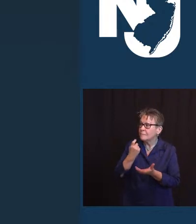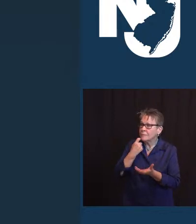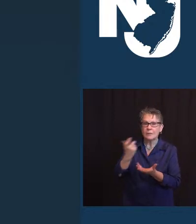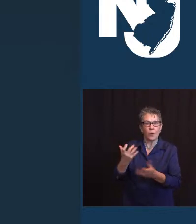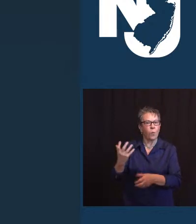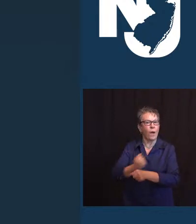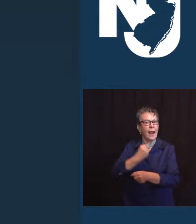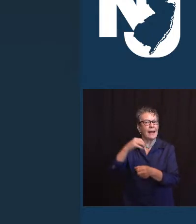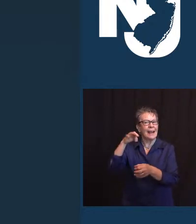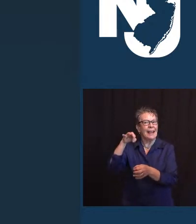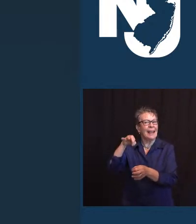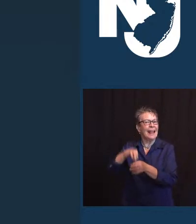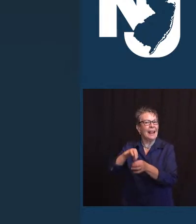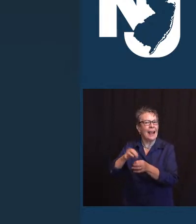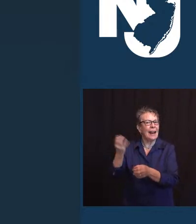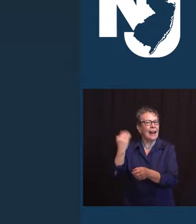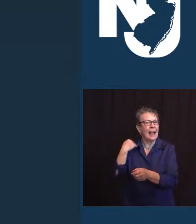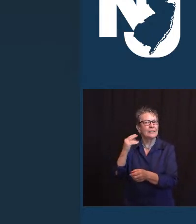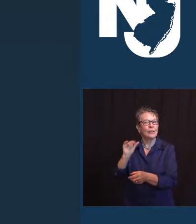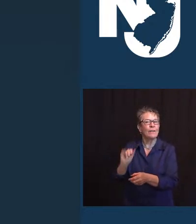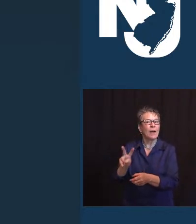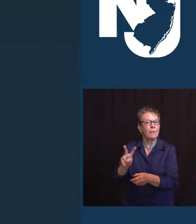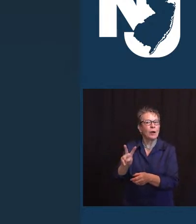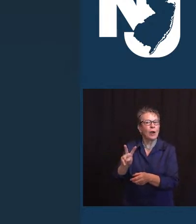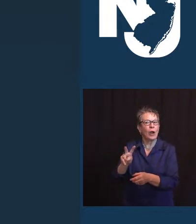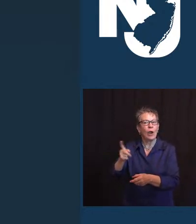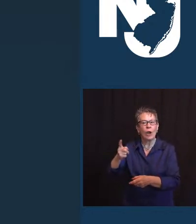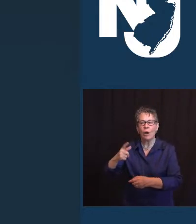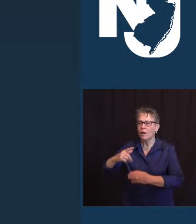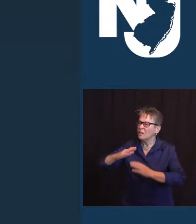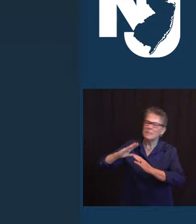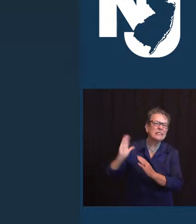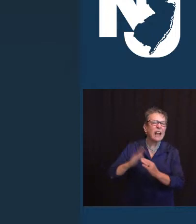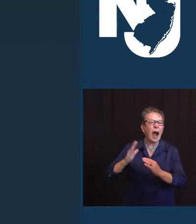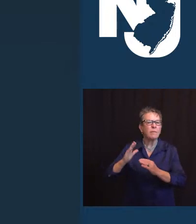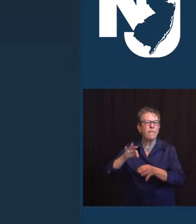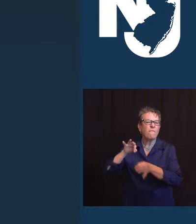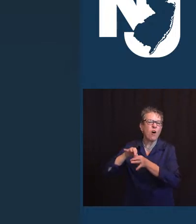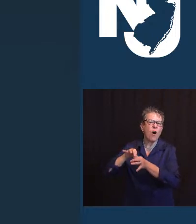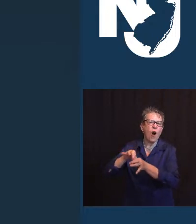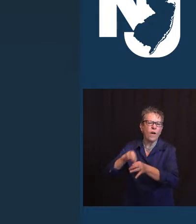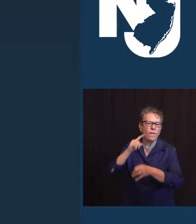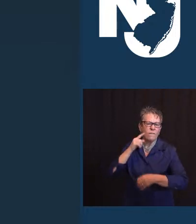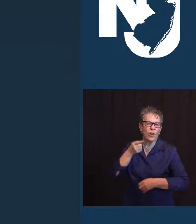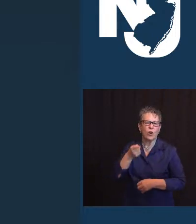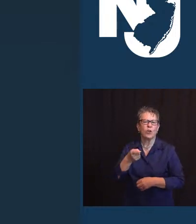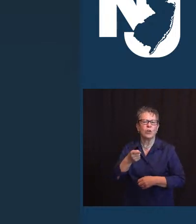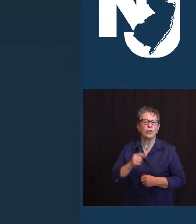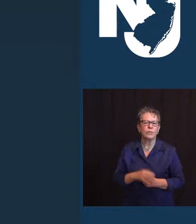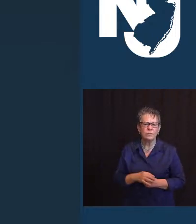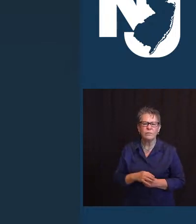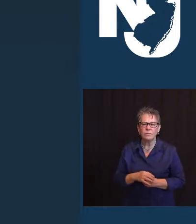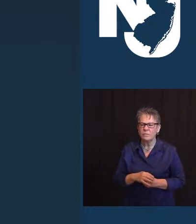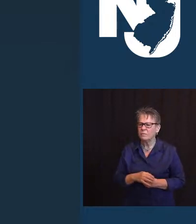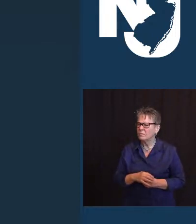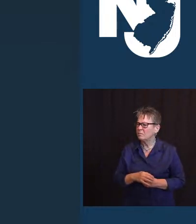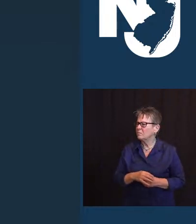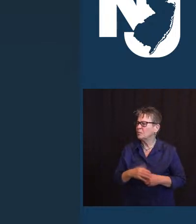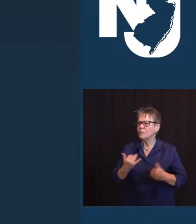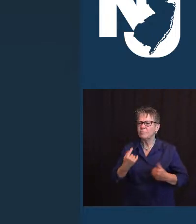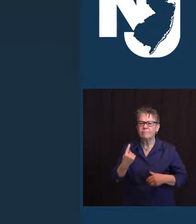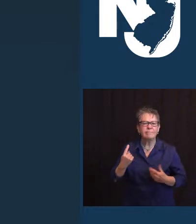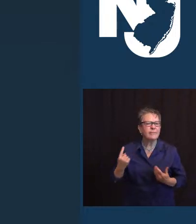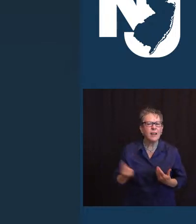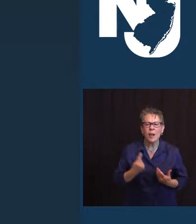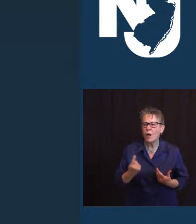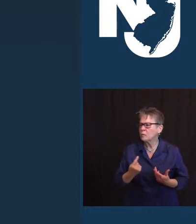was the high vote getter. And even with all she did, Anne Marie always had the ability to put together a party at the drop